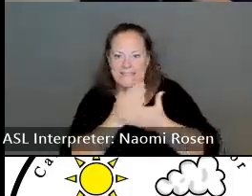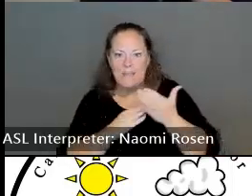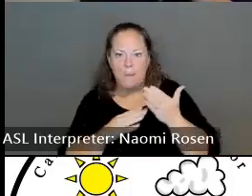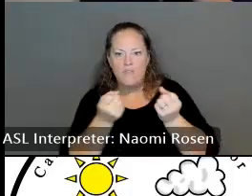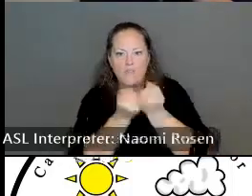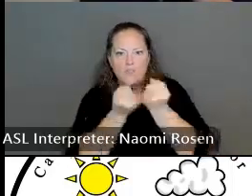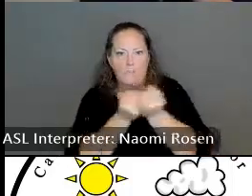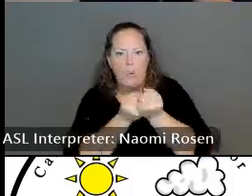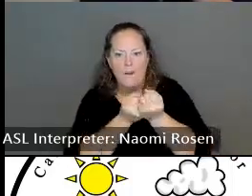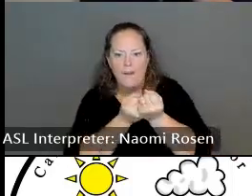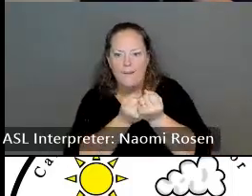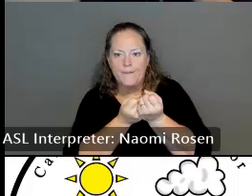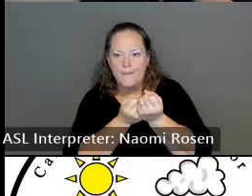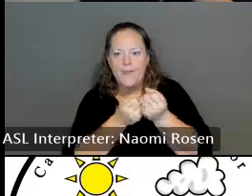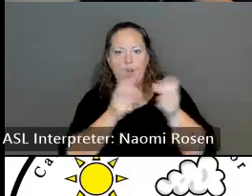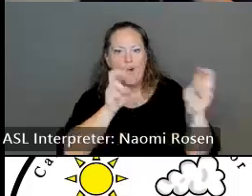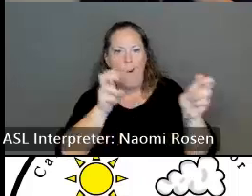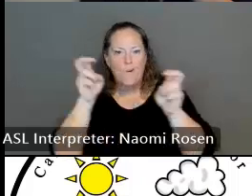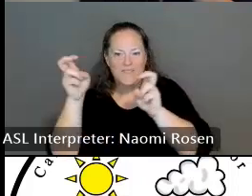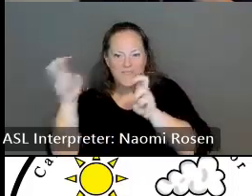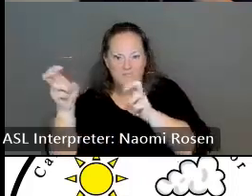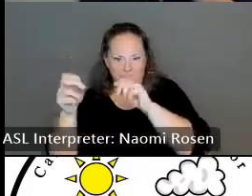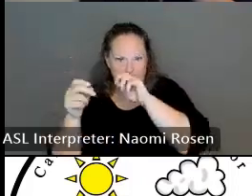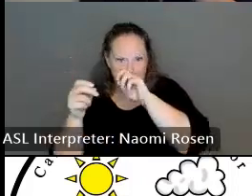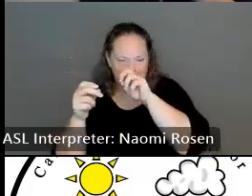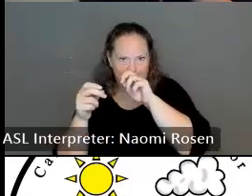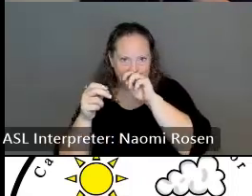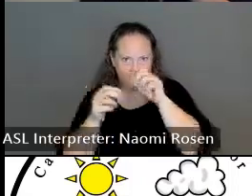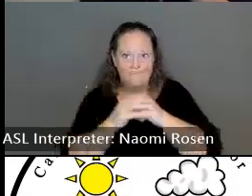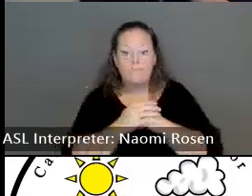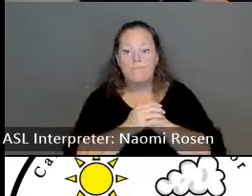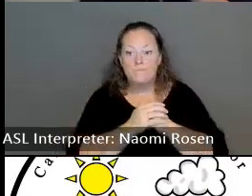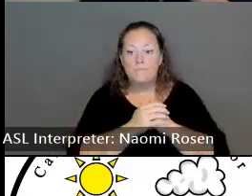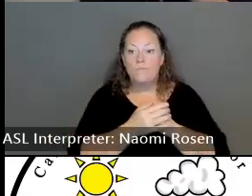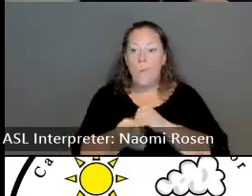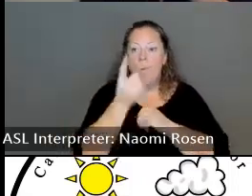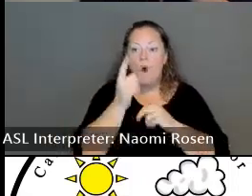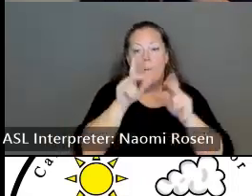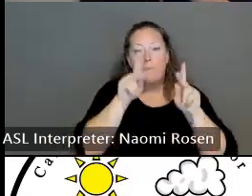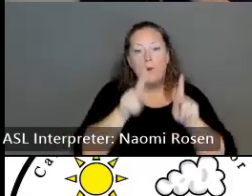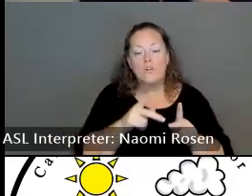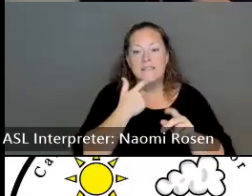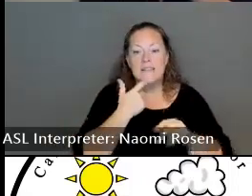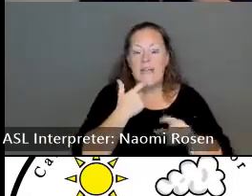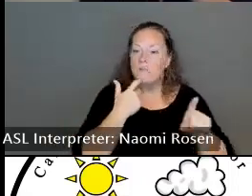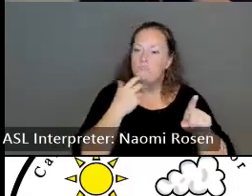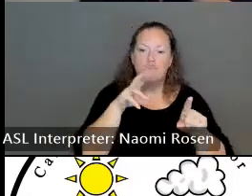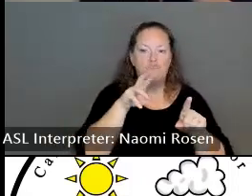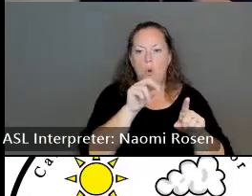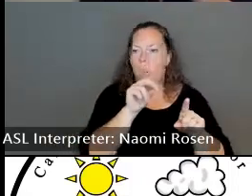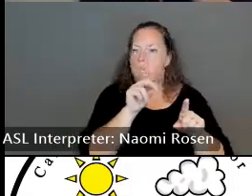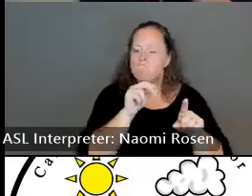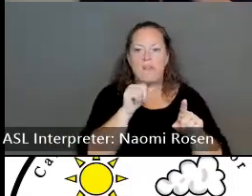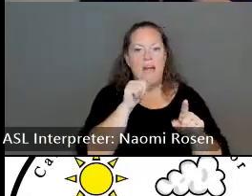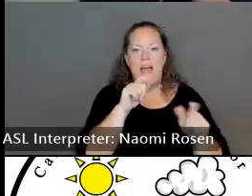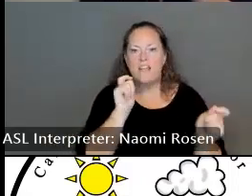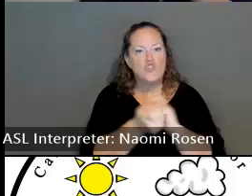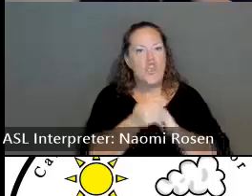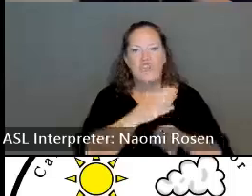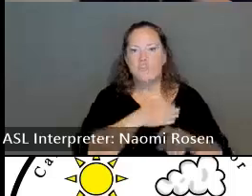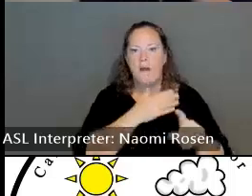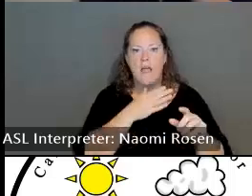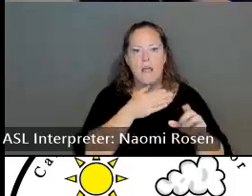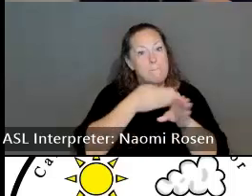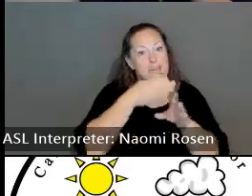supporting quotes here. Some person said, no, I didn't change my main